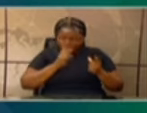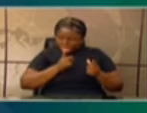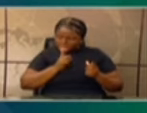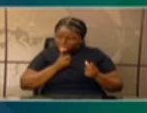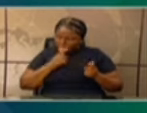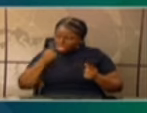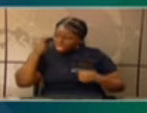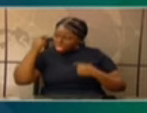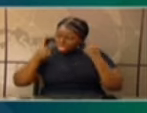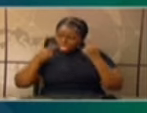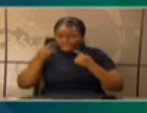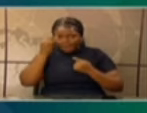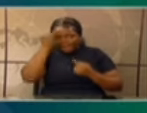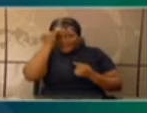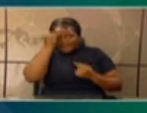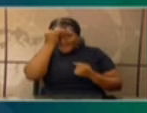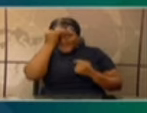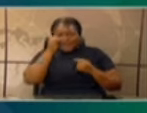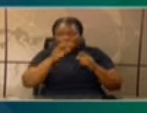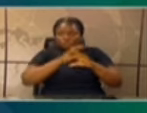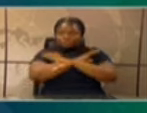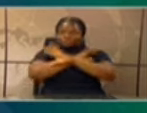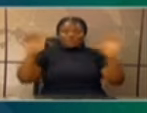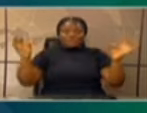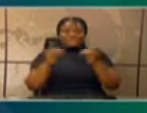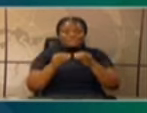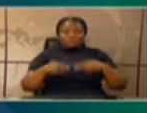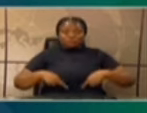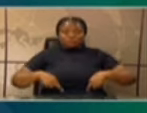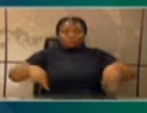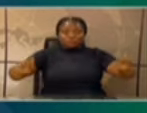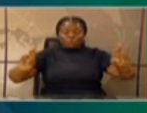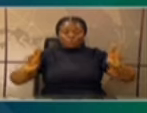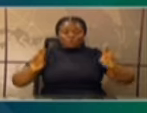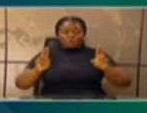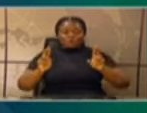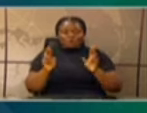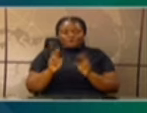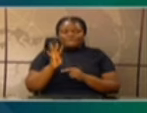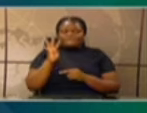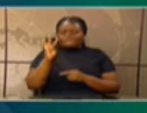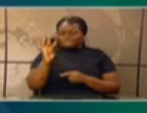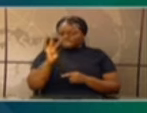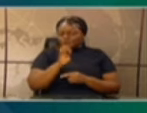Italy Total Roads Amoy